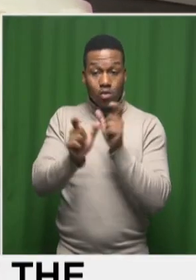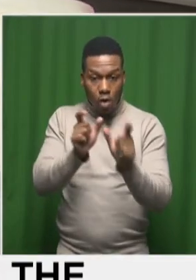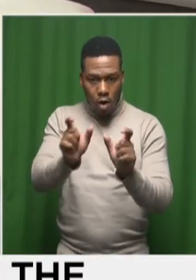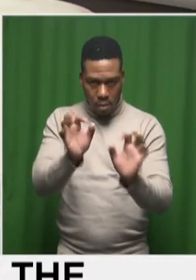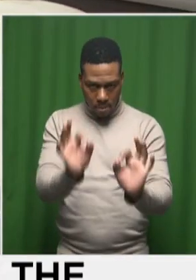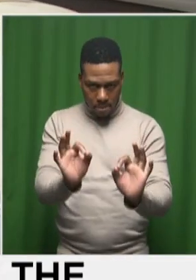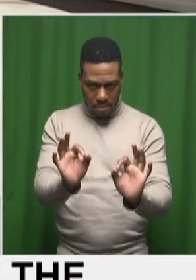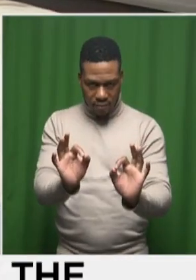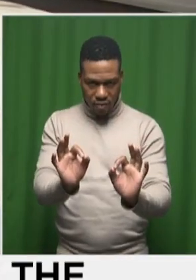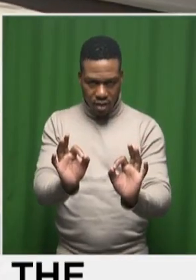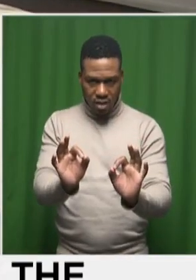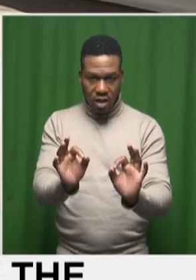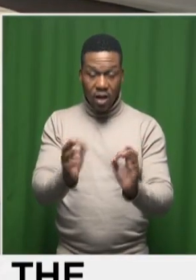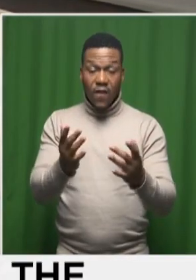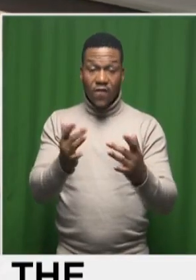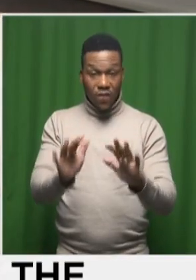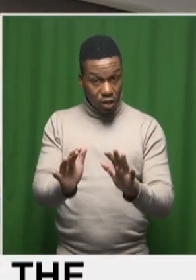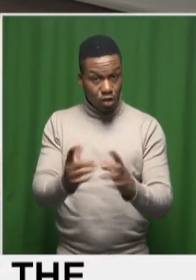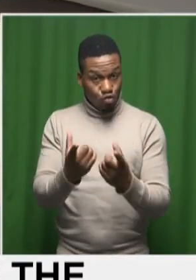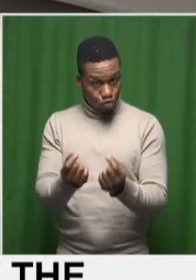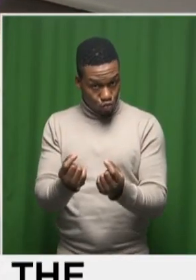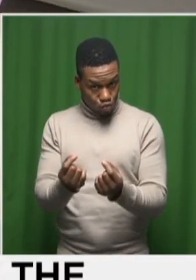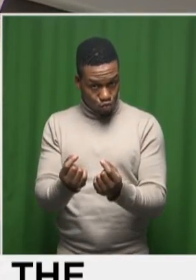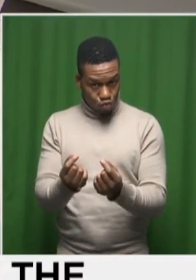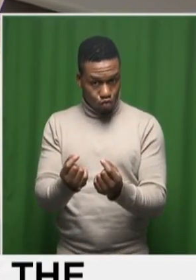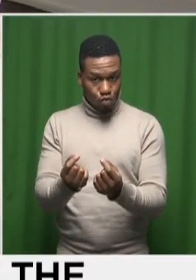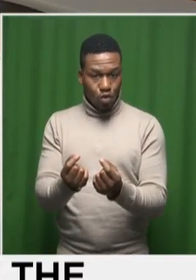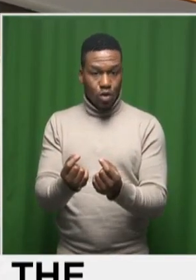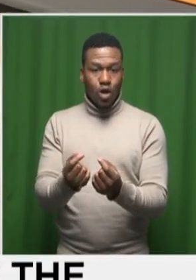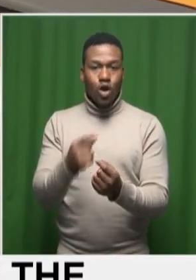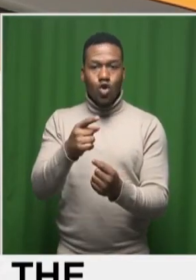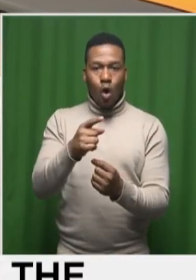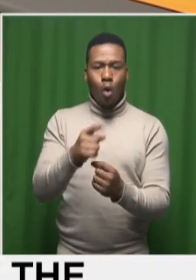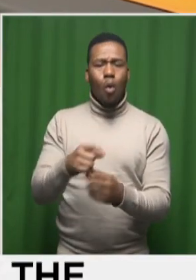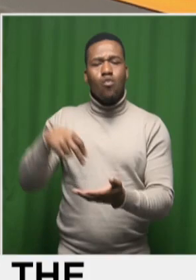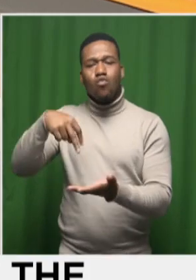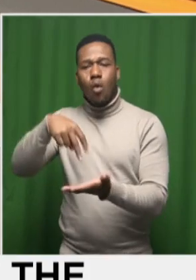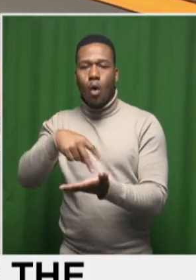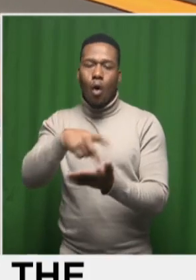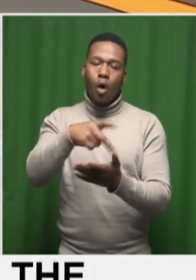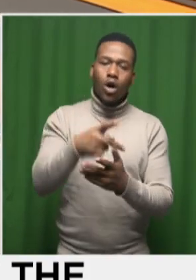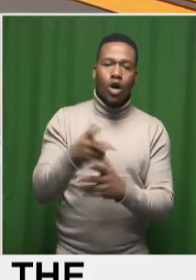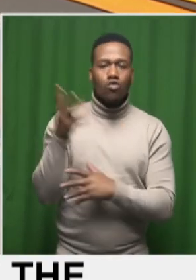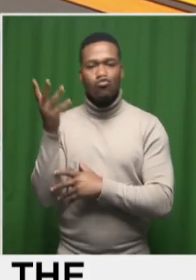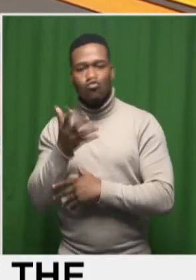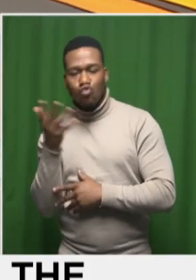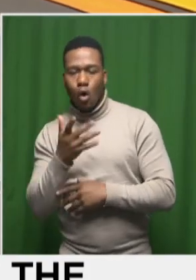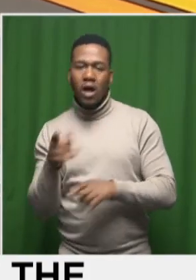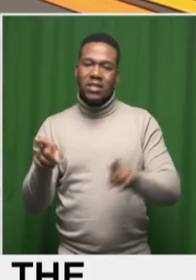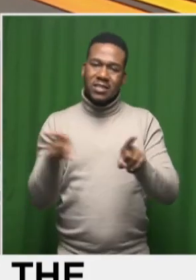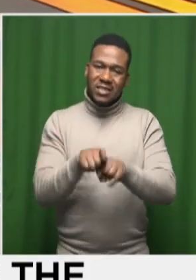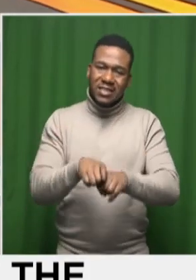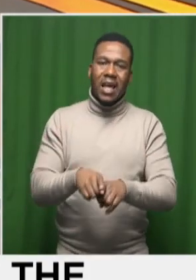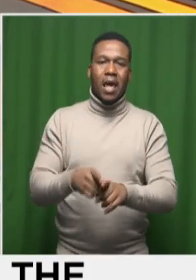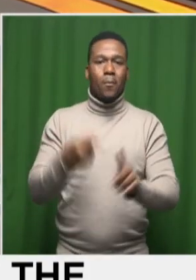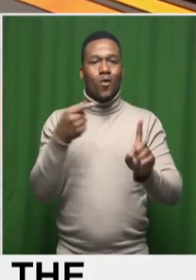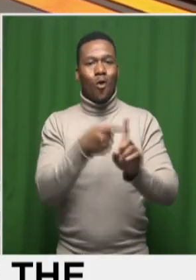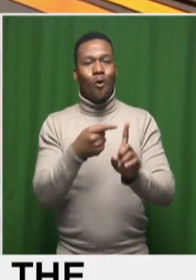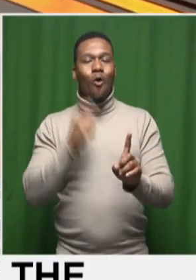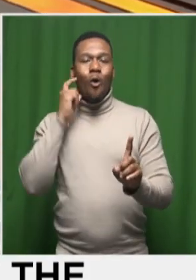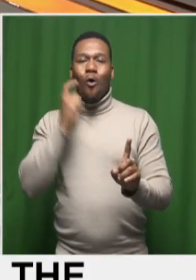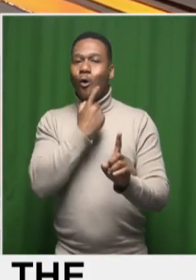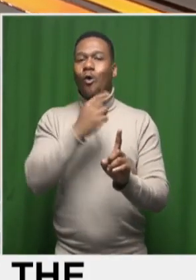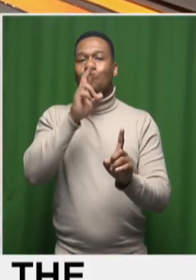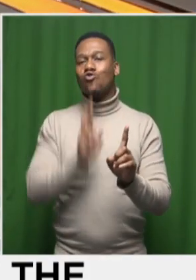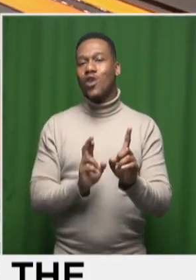it in such a way, he comes in and he has to walk and talk exactly like Ricky. He's got to literally do some method